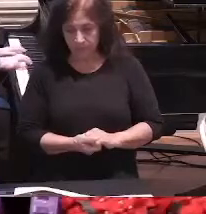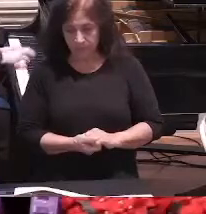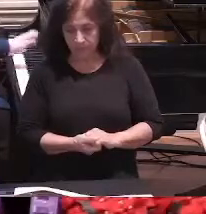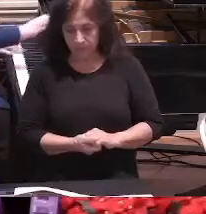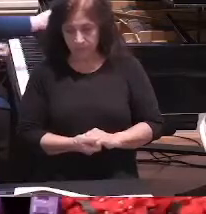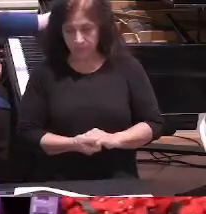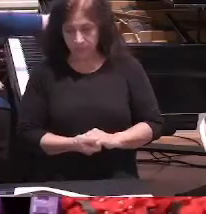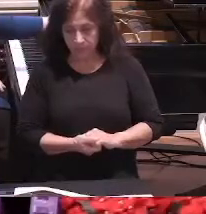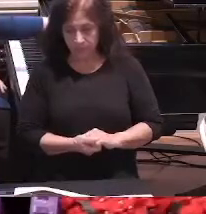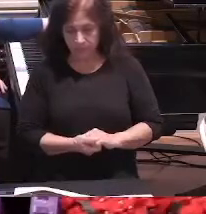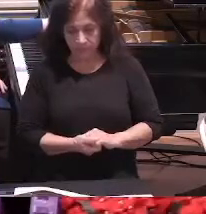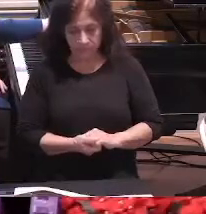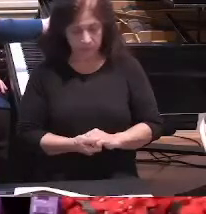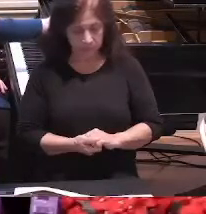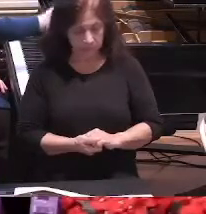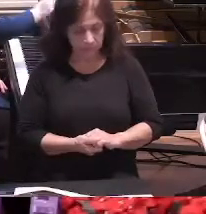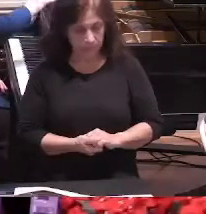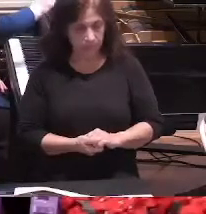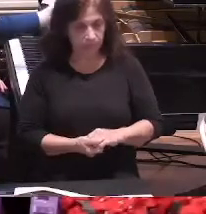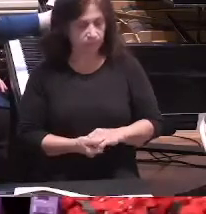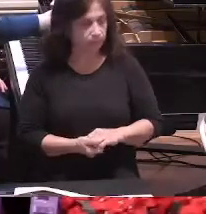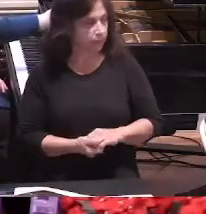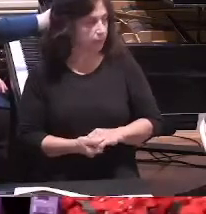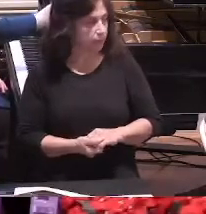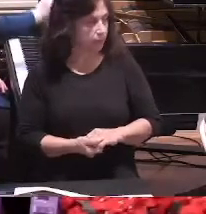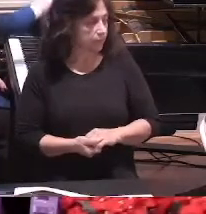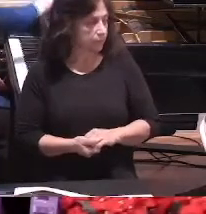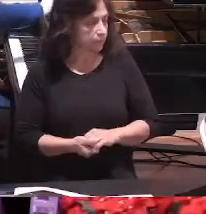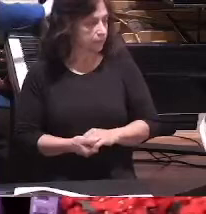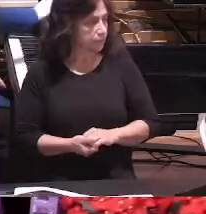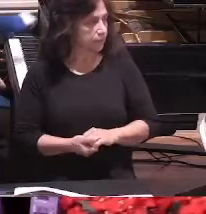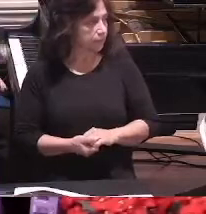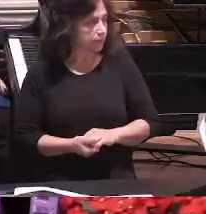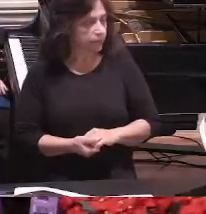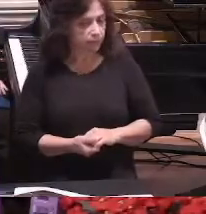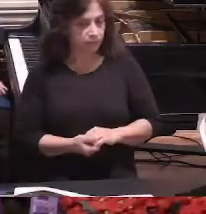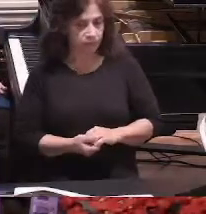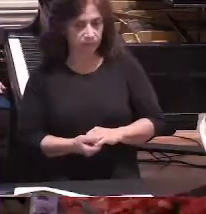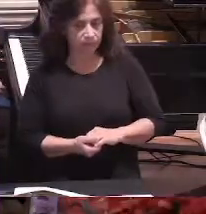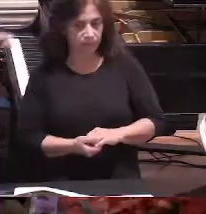Thank you.